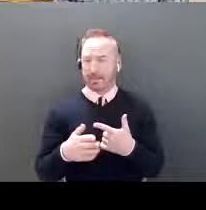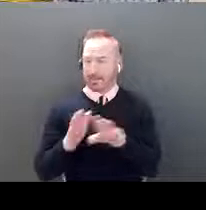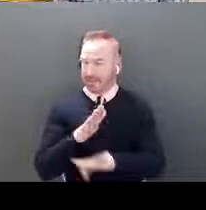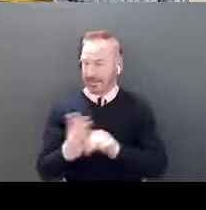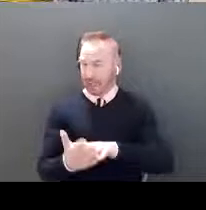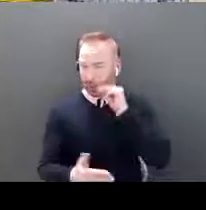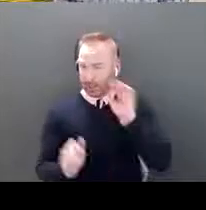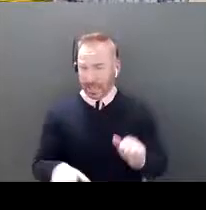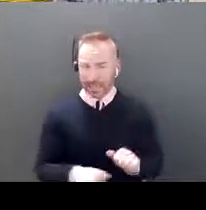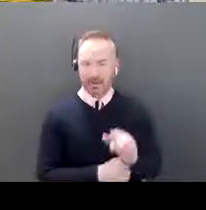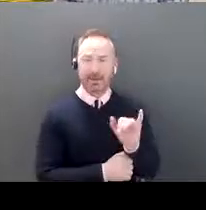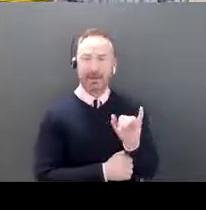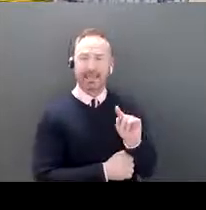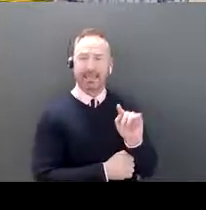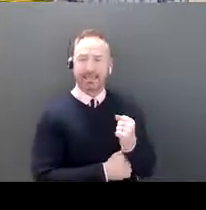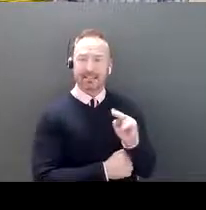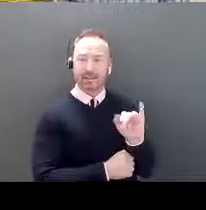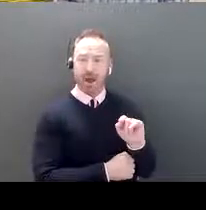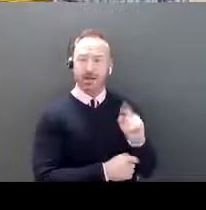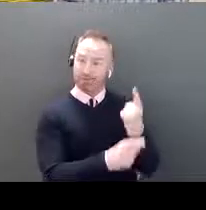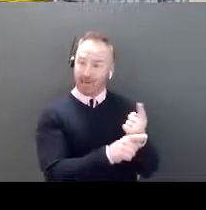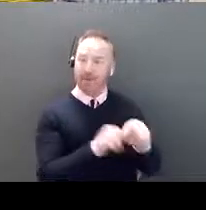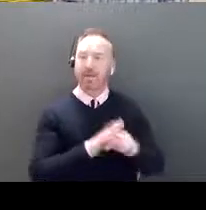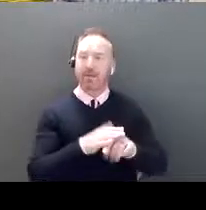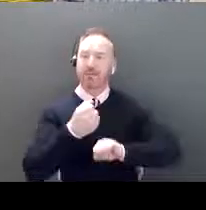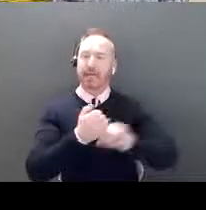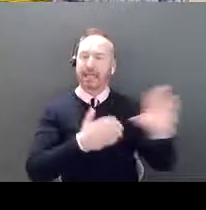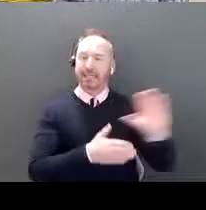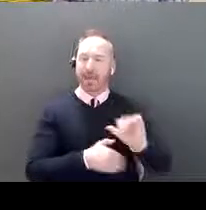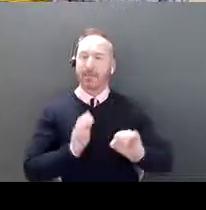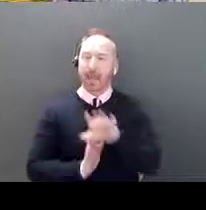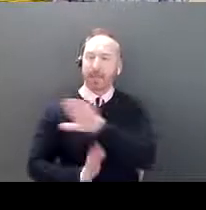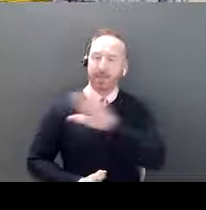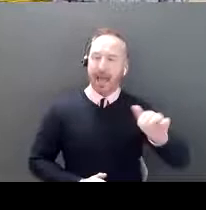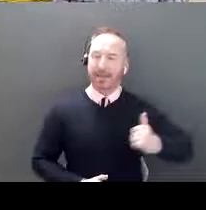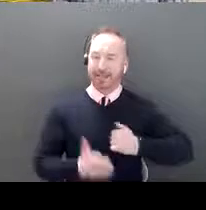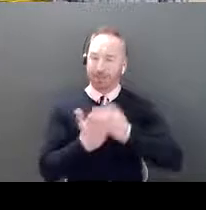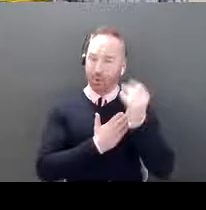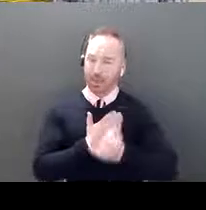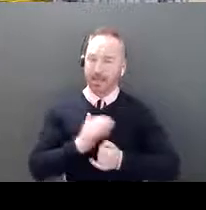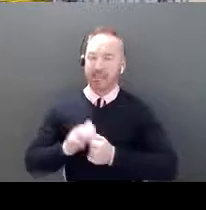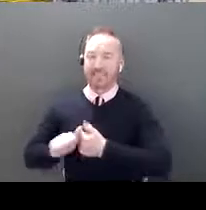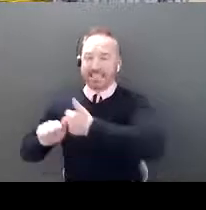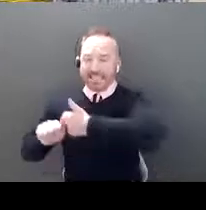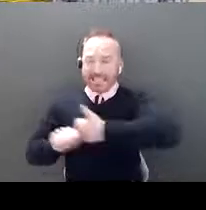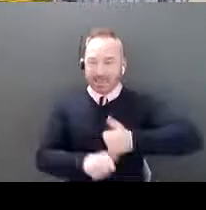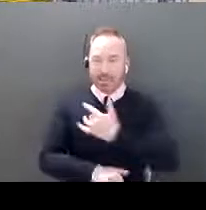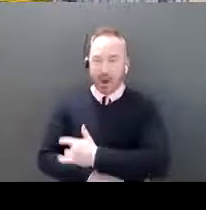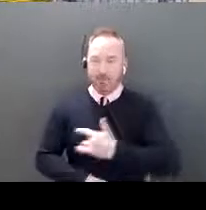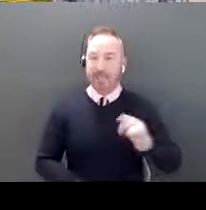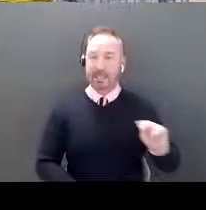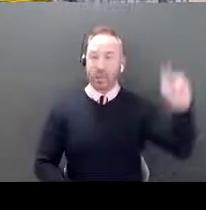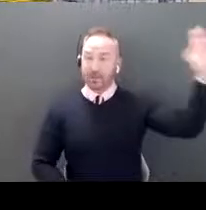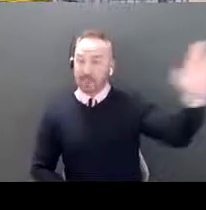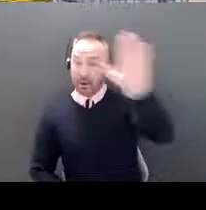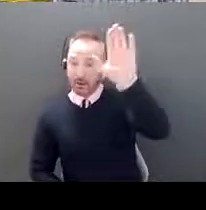as a pan-Canadian project. So we've piloted this program in every province and territory in the country, and it's